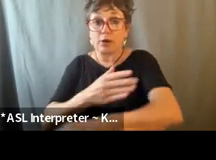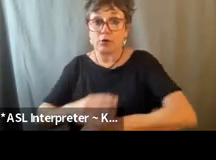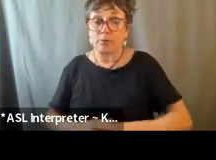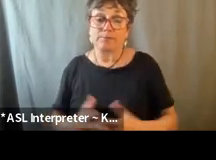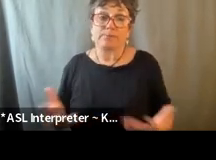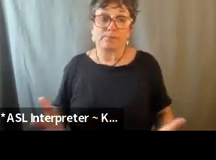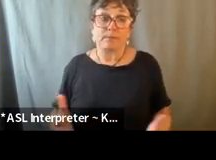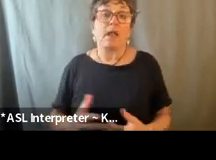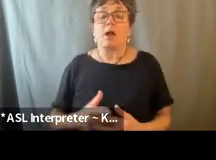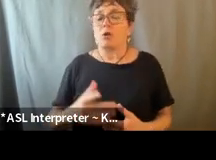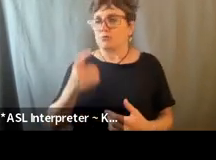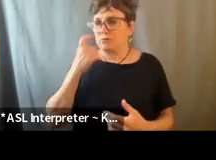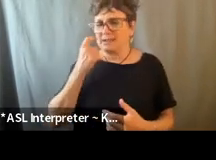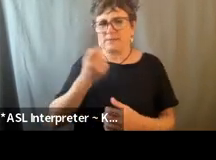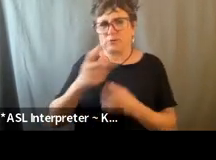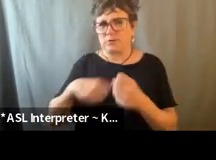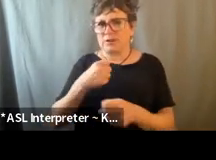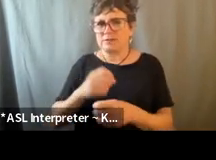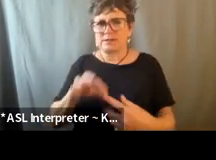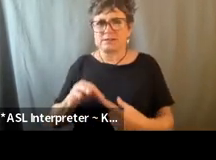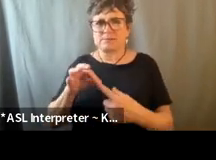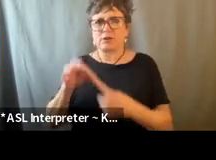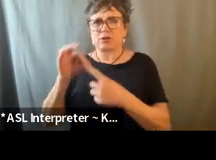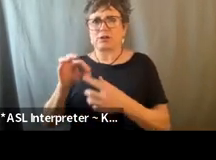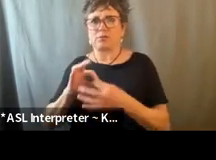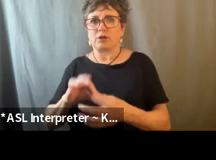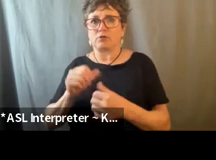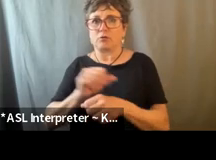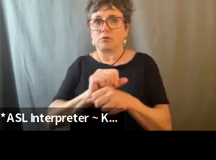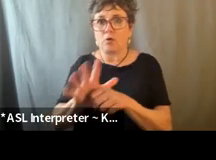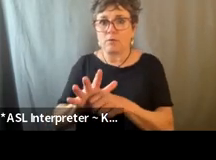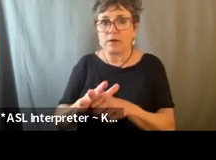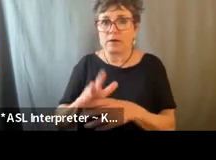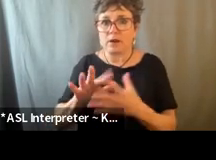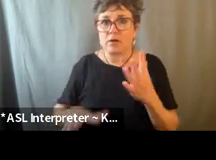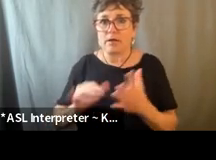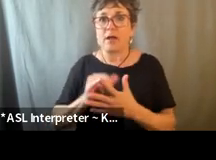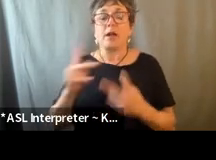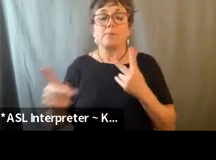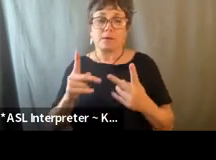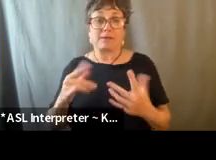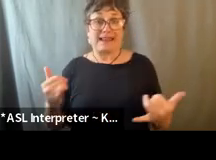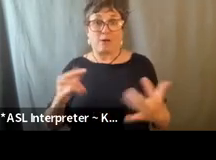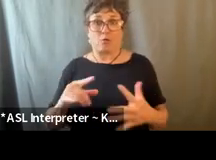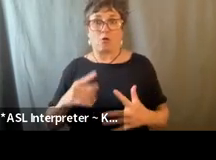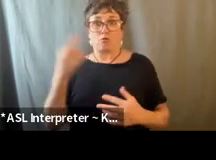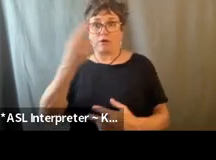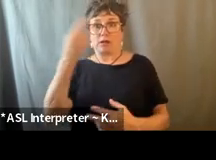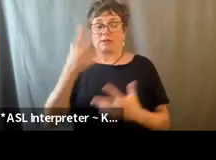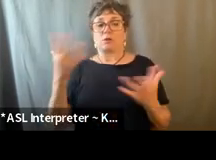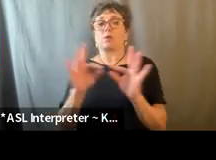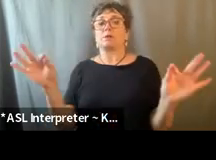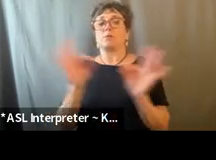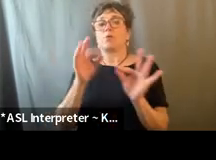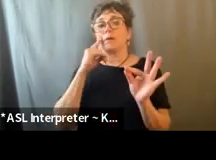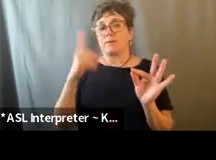with COVID and the pandemic, people have really started to realize what's important to them. What do I believe in?